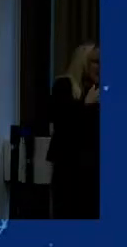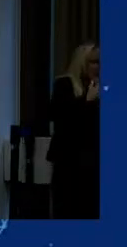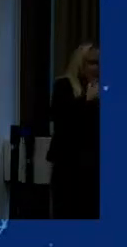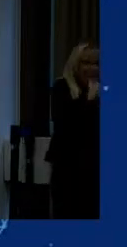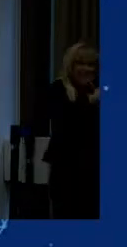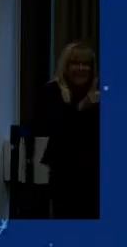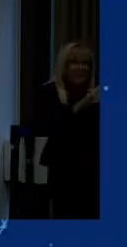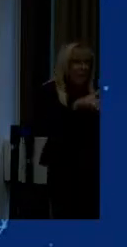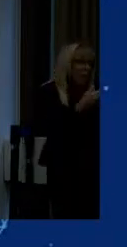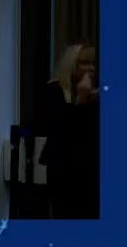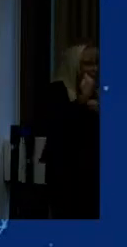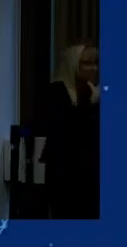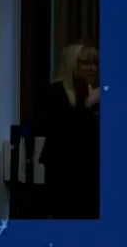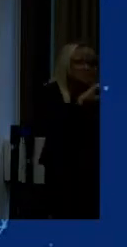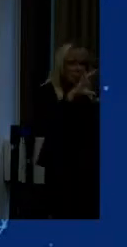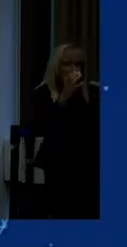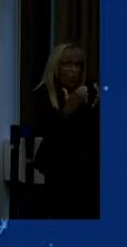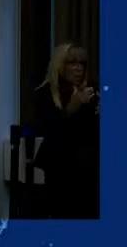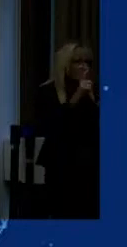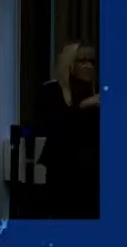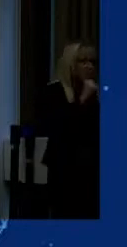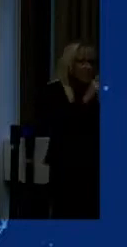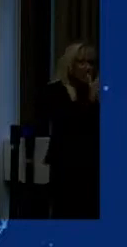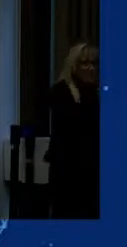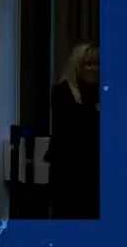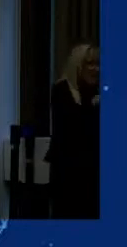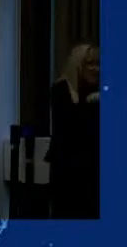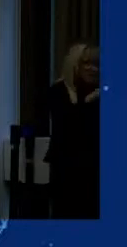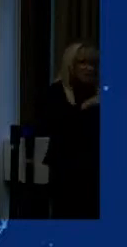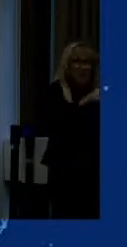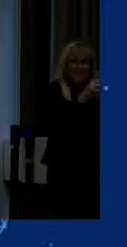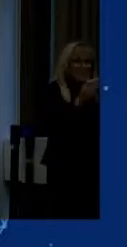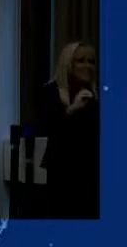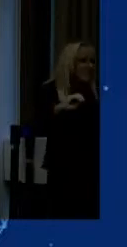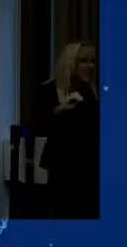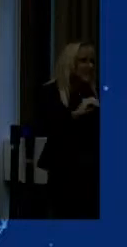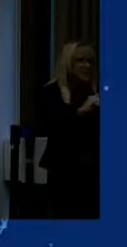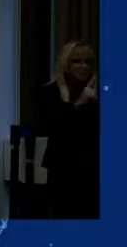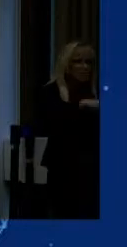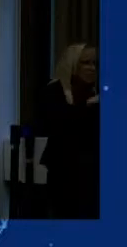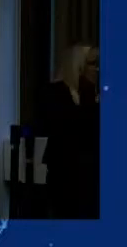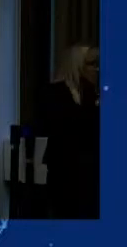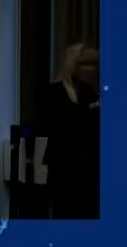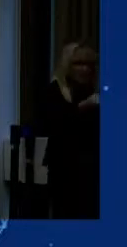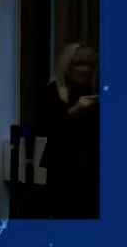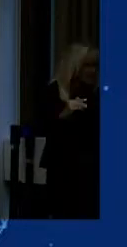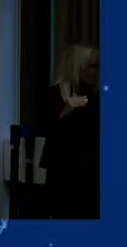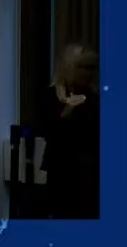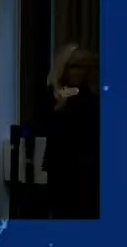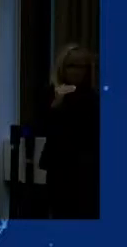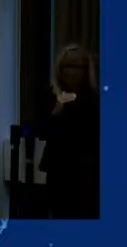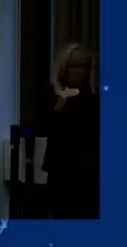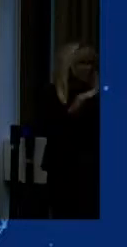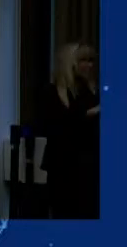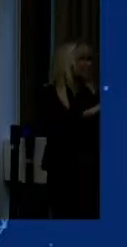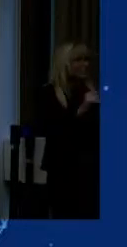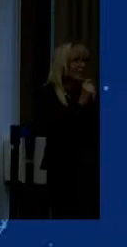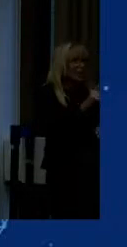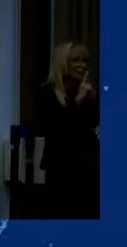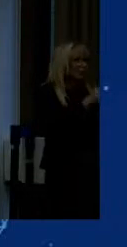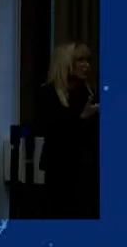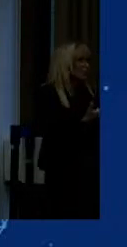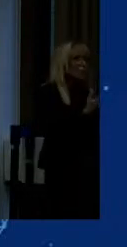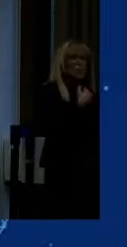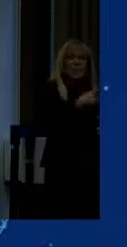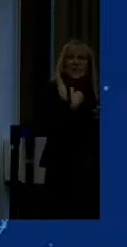information in the world that we needed. We wouldn't have to fact check. We wouldn't have to cross, you know, sources. But that's not true either, right?